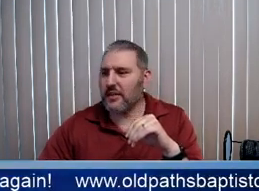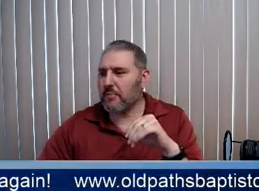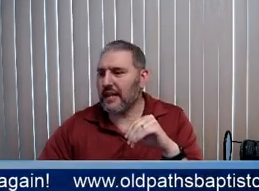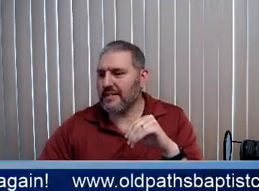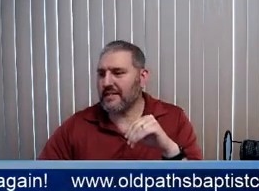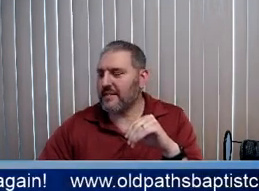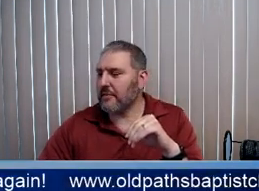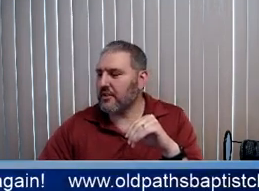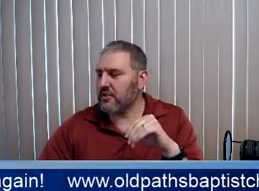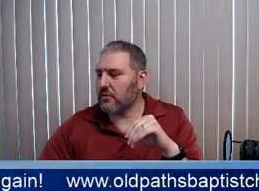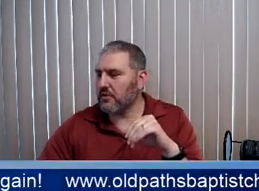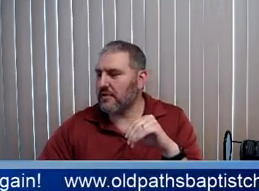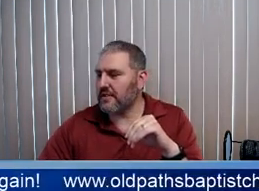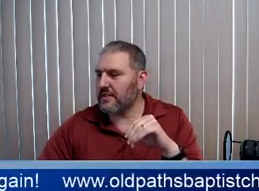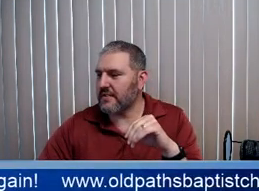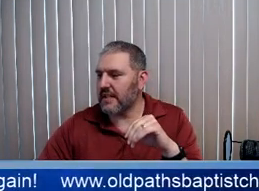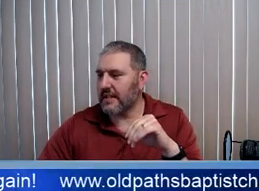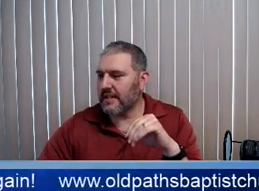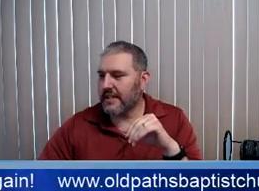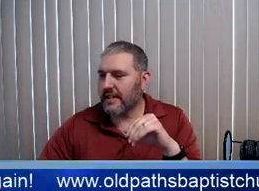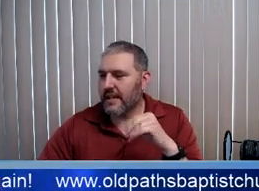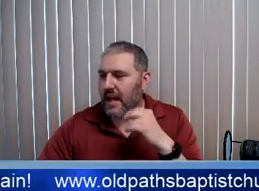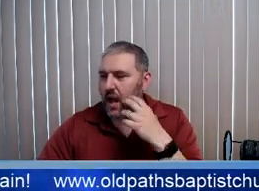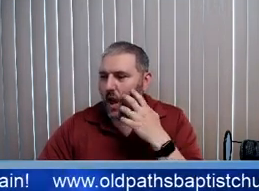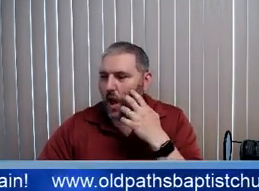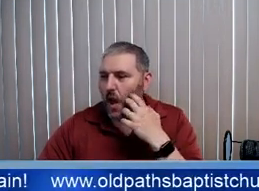Yeah, they look like they're practicing some good social distancing.